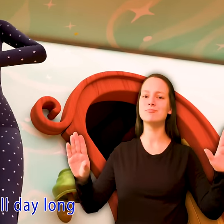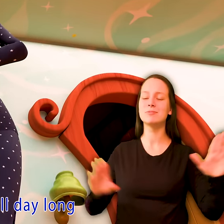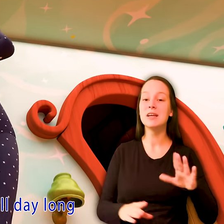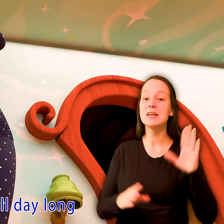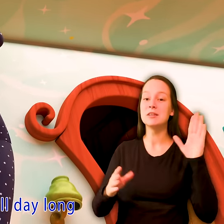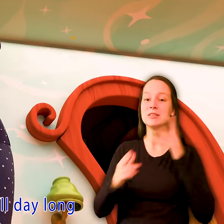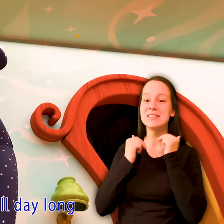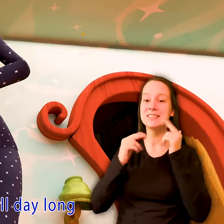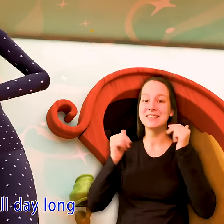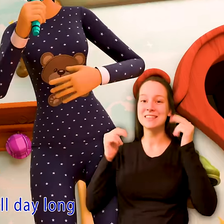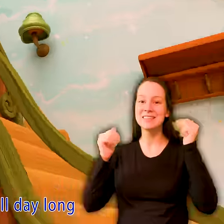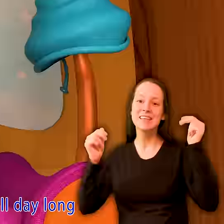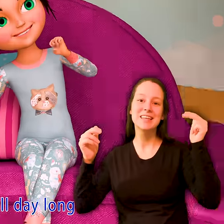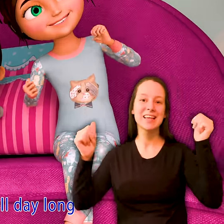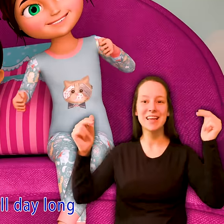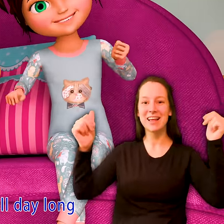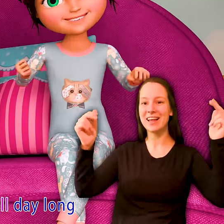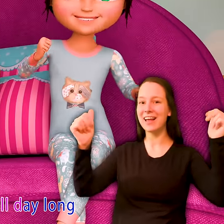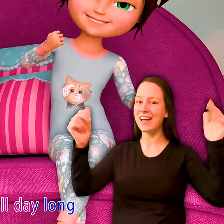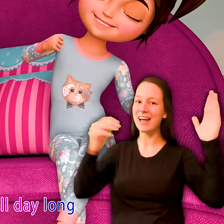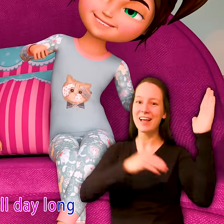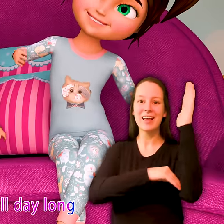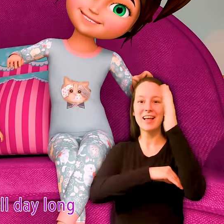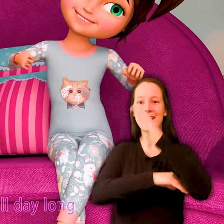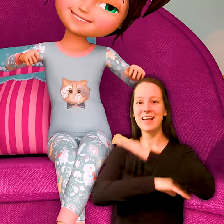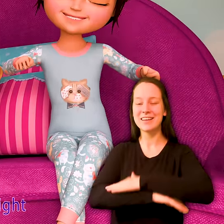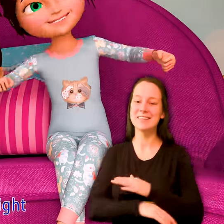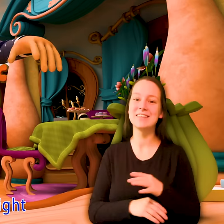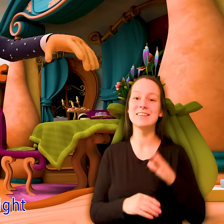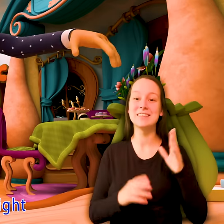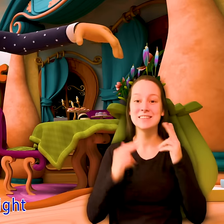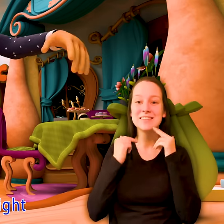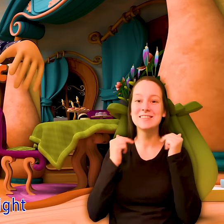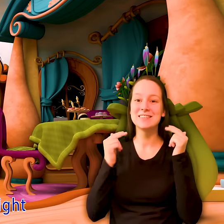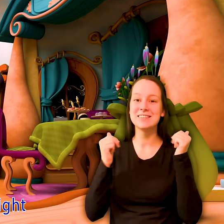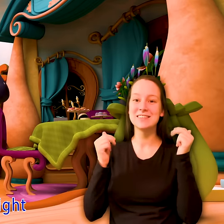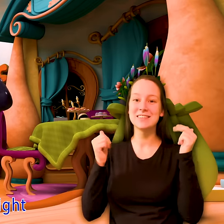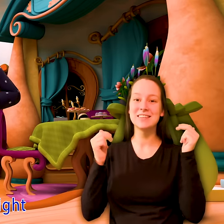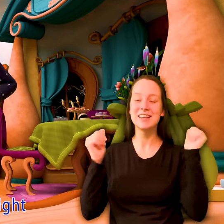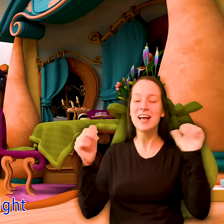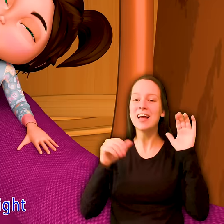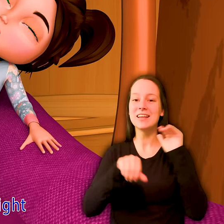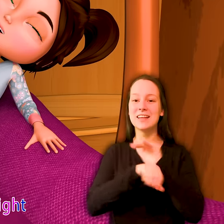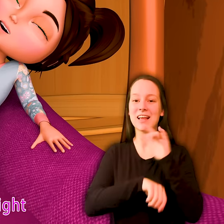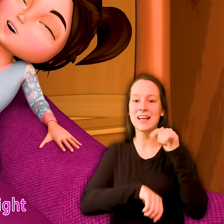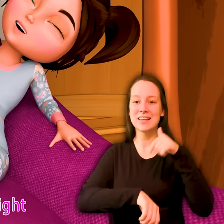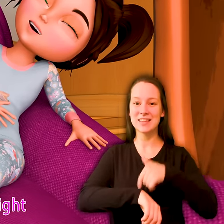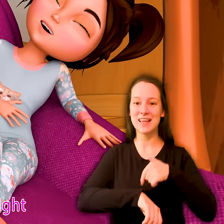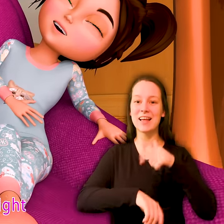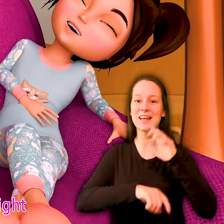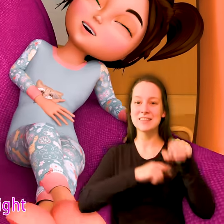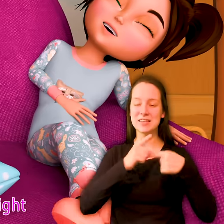singing with different toys singing all day long and singing at